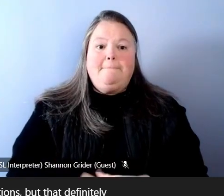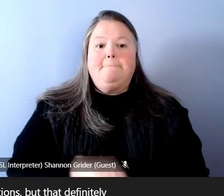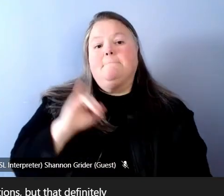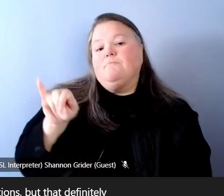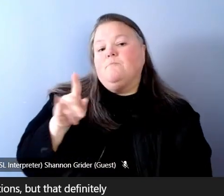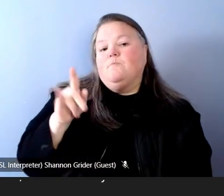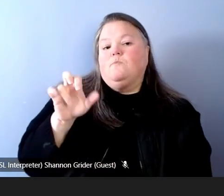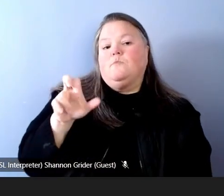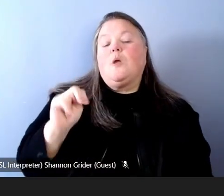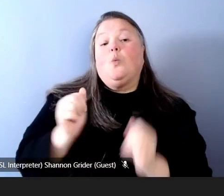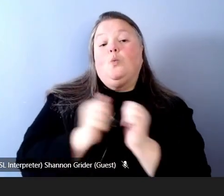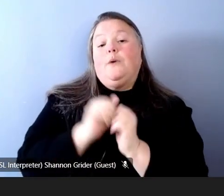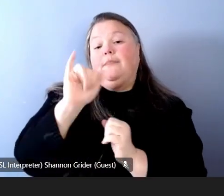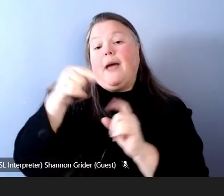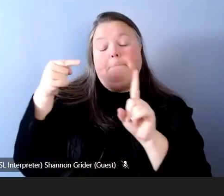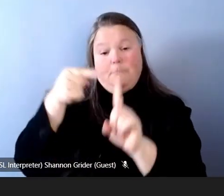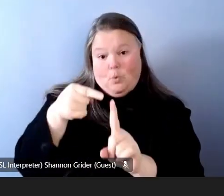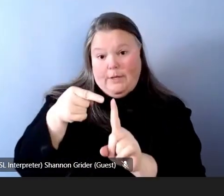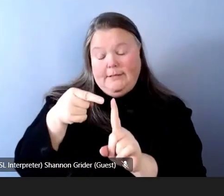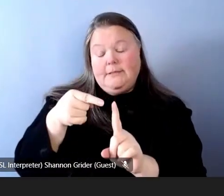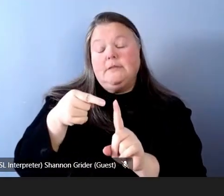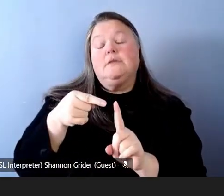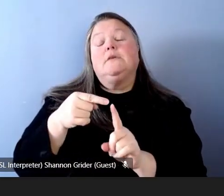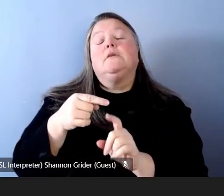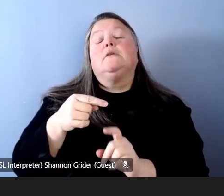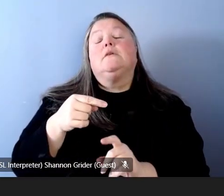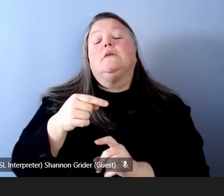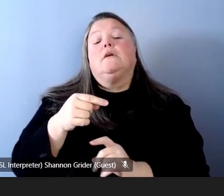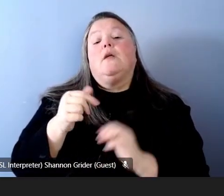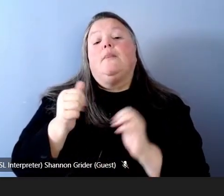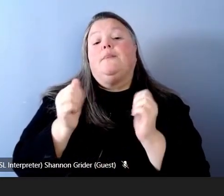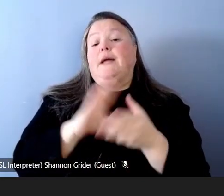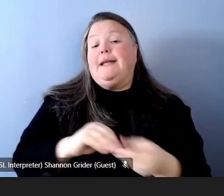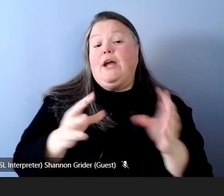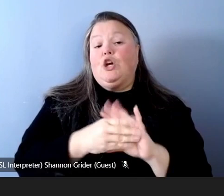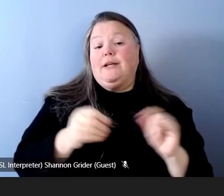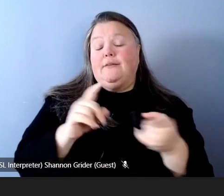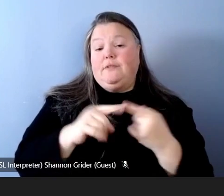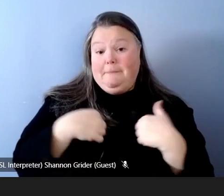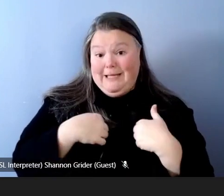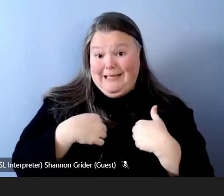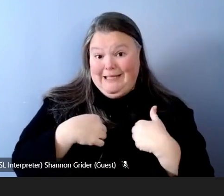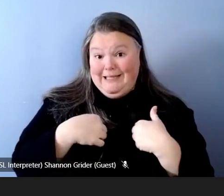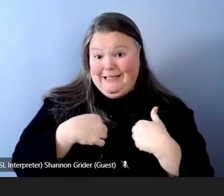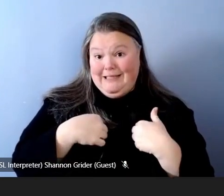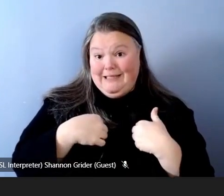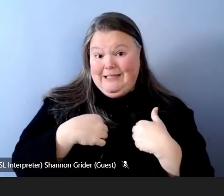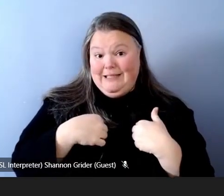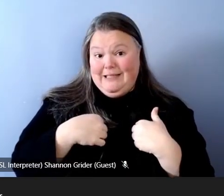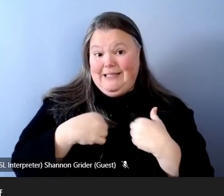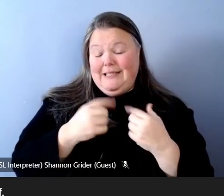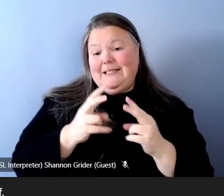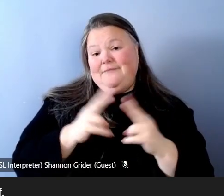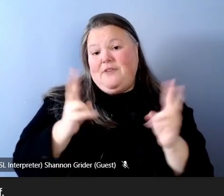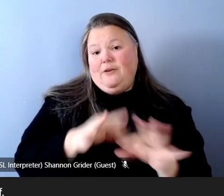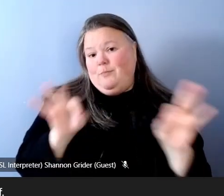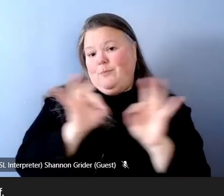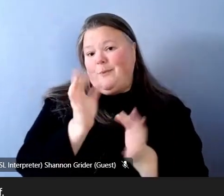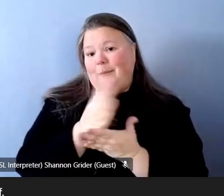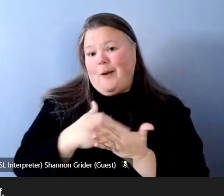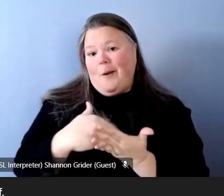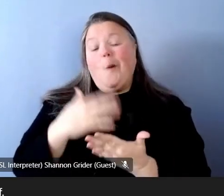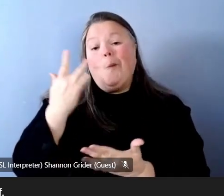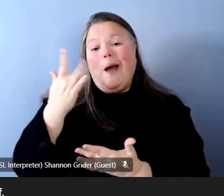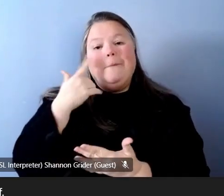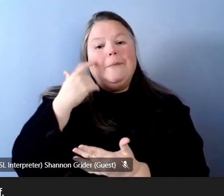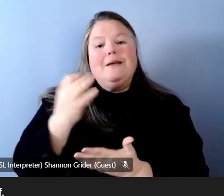Yeah, with that point, the narrative to me is kind of a very important piece, because some